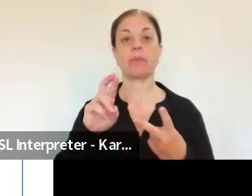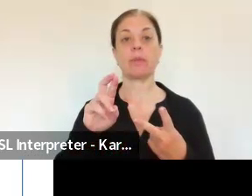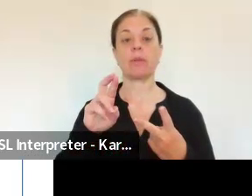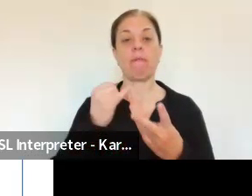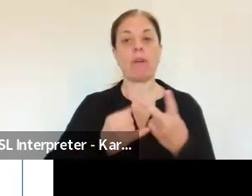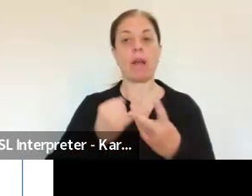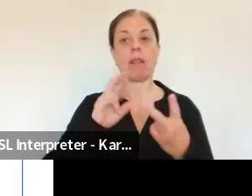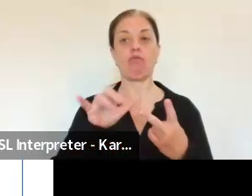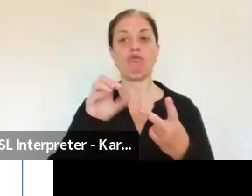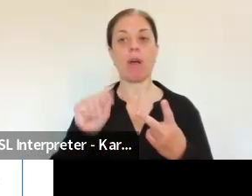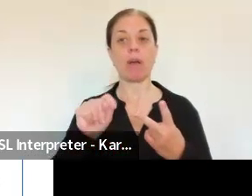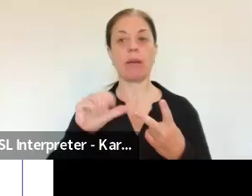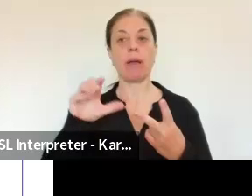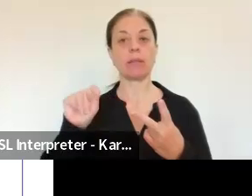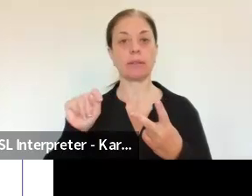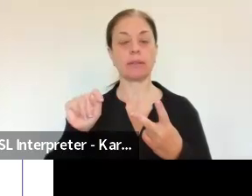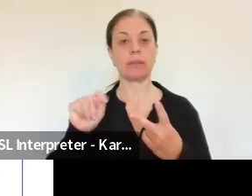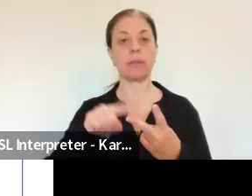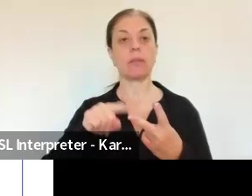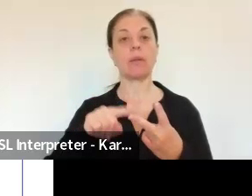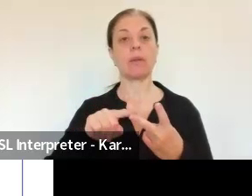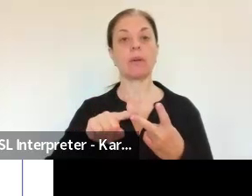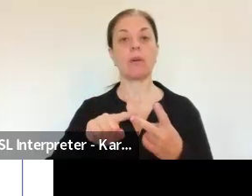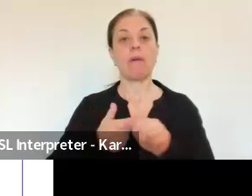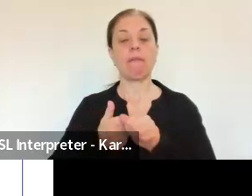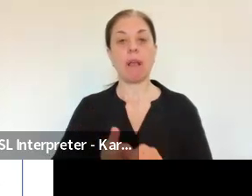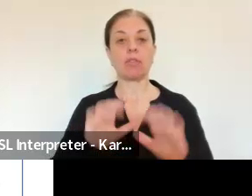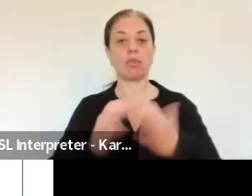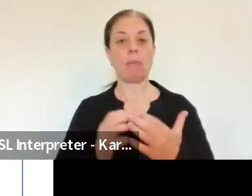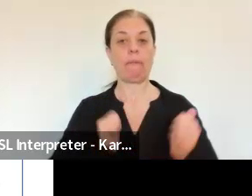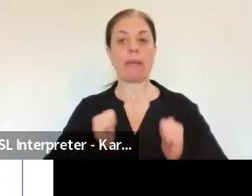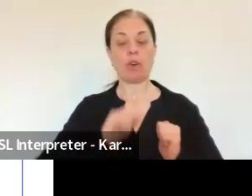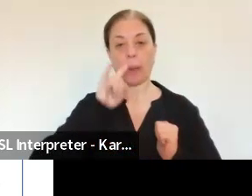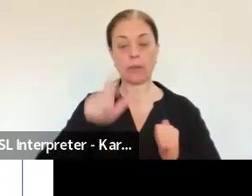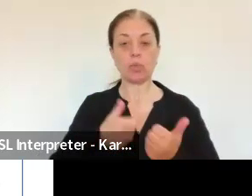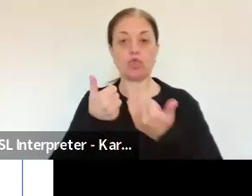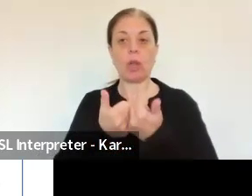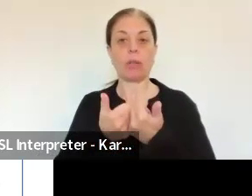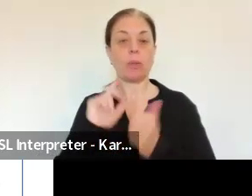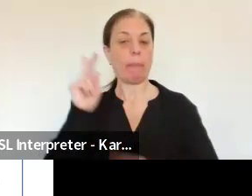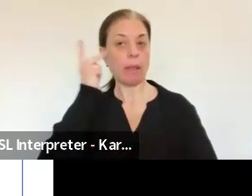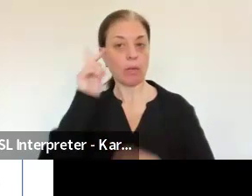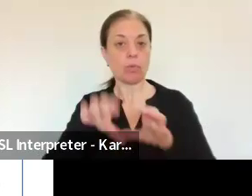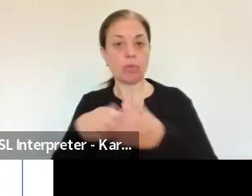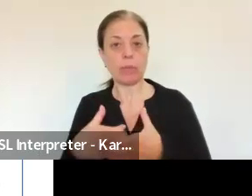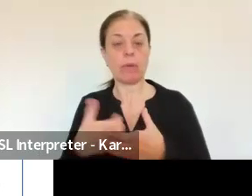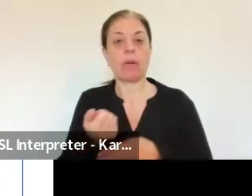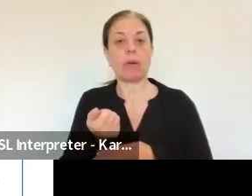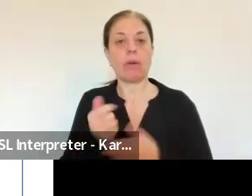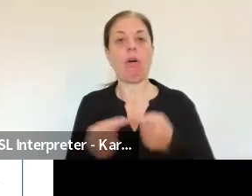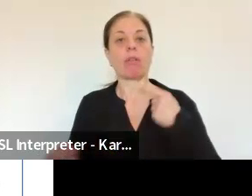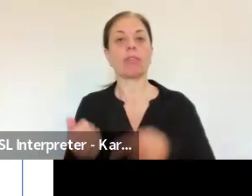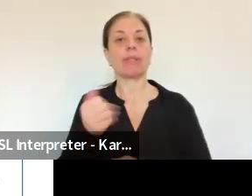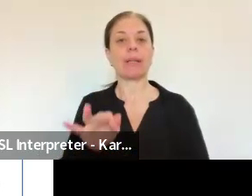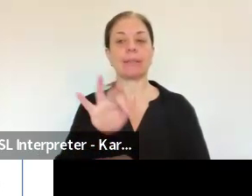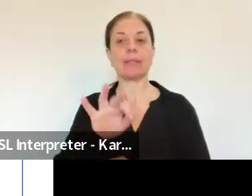And finally, we have Riot Act. Riot Act follows a group of theater kids who challenge a political regime in an alternate 1991, where